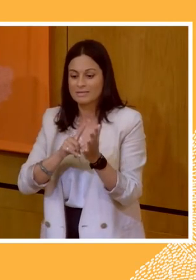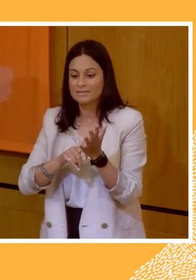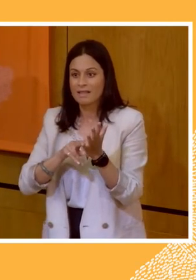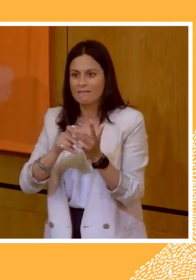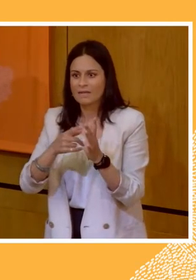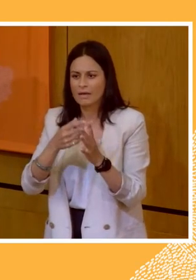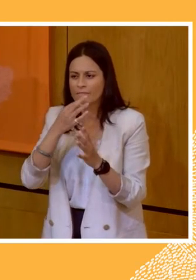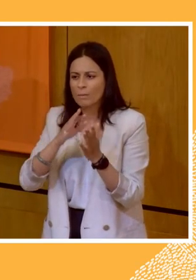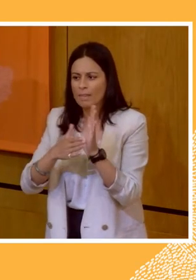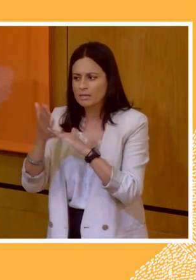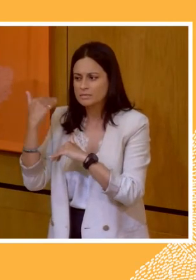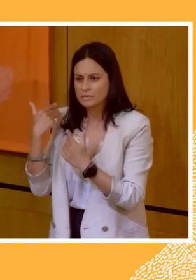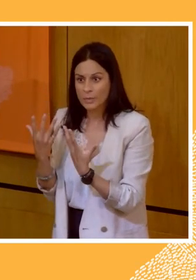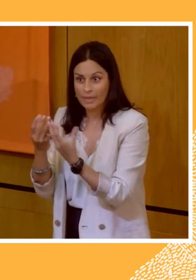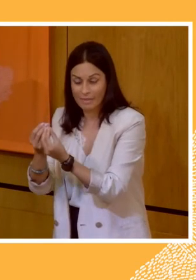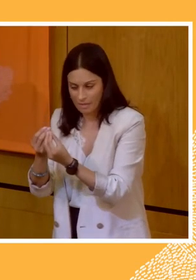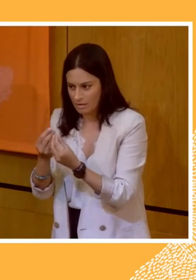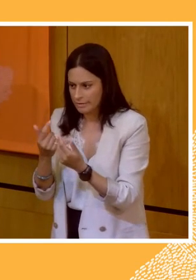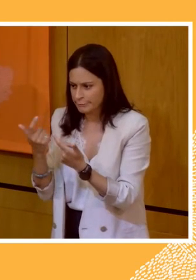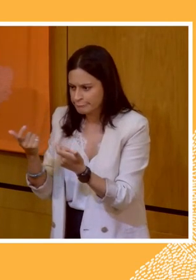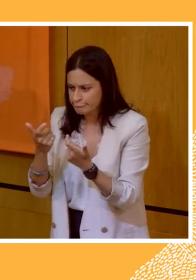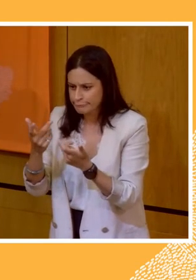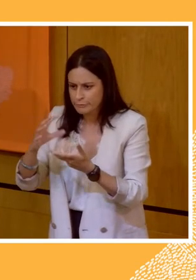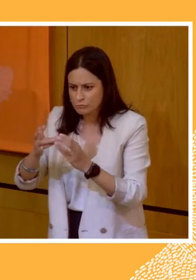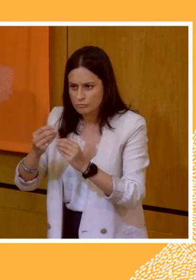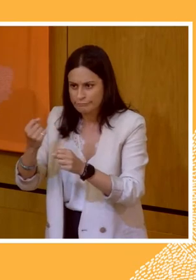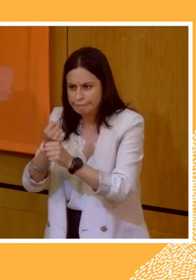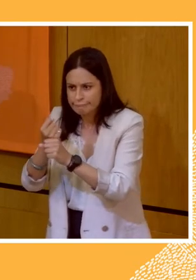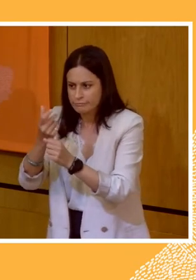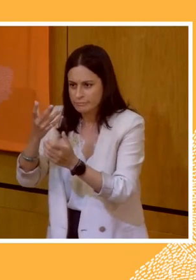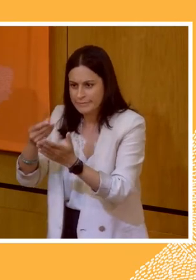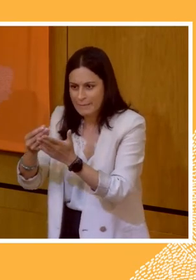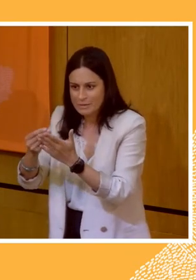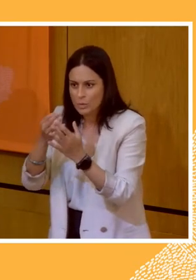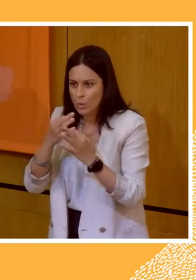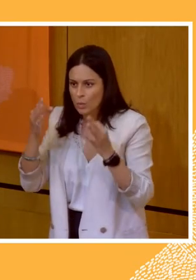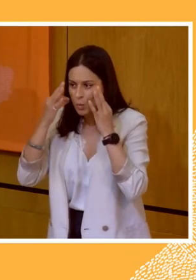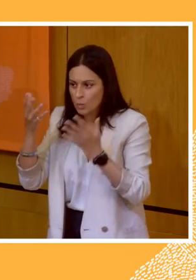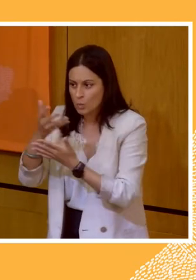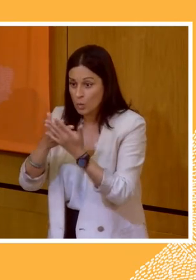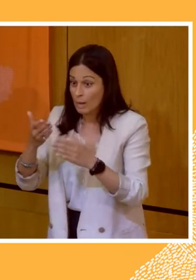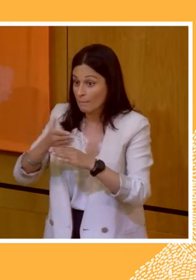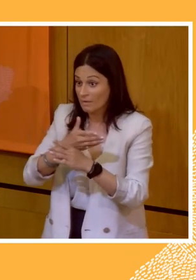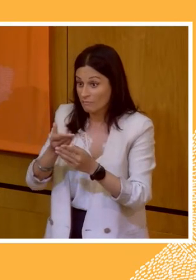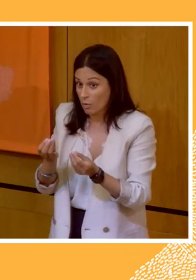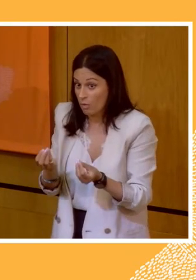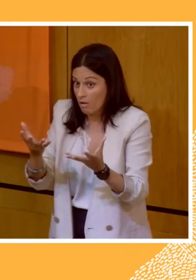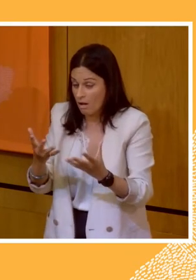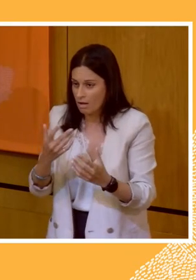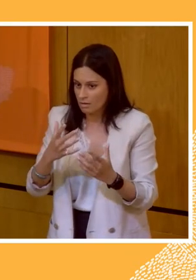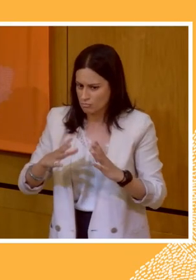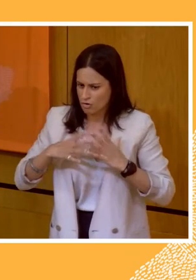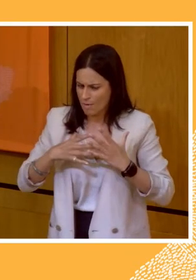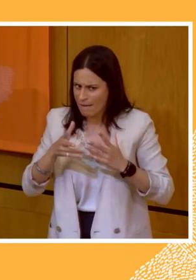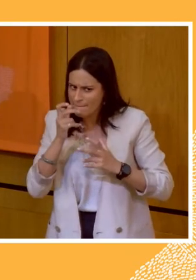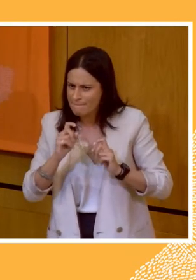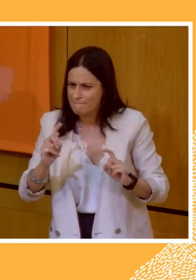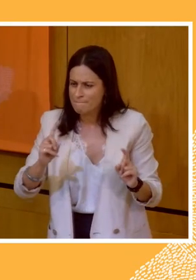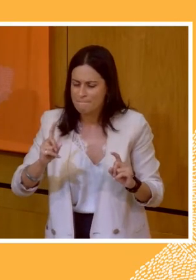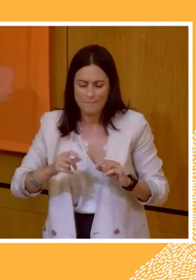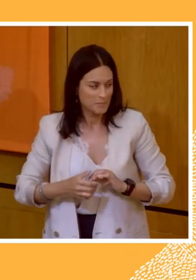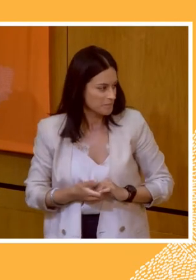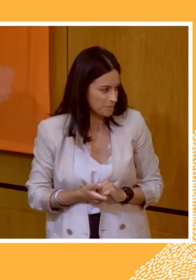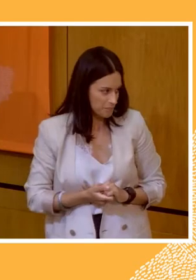ago to start producing this episode. So before we play it, can you cue us up and prepare us for what we're about to hear?